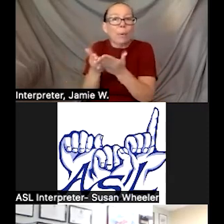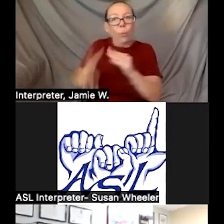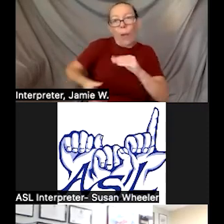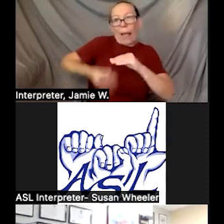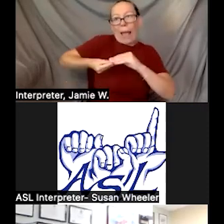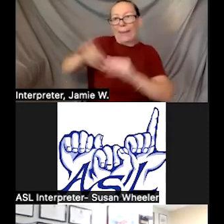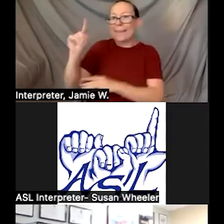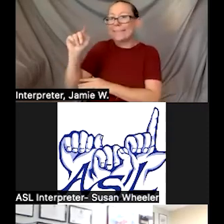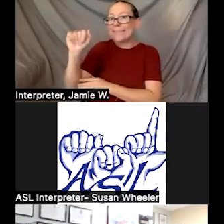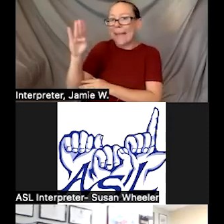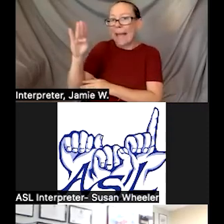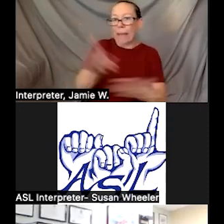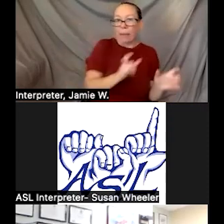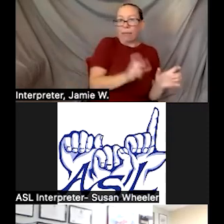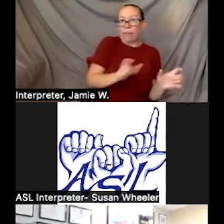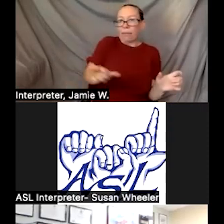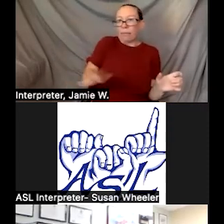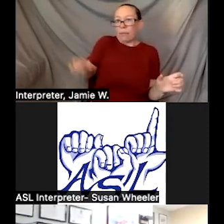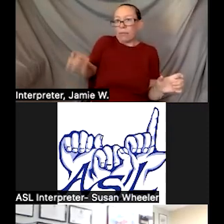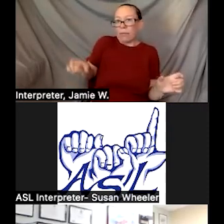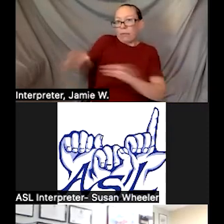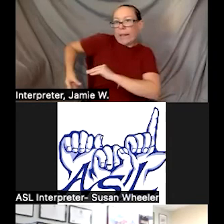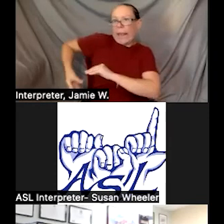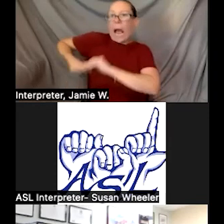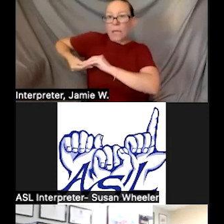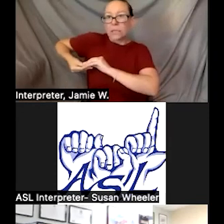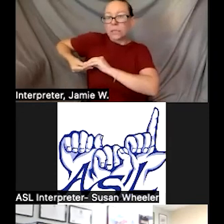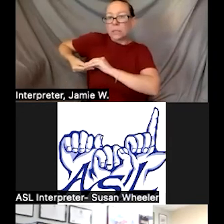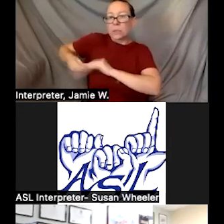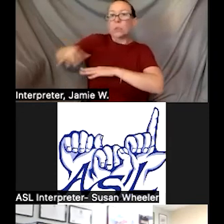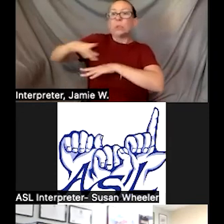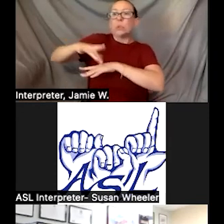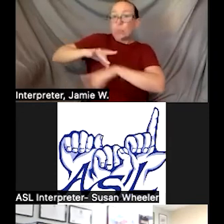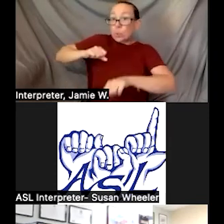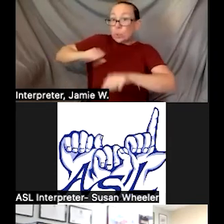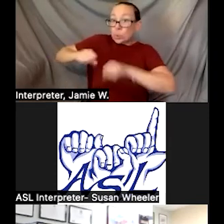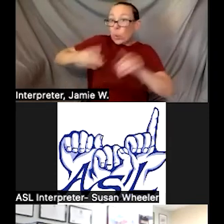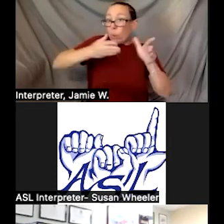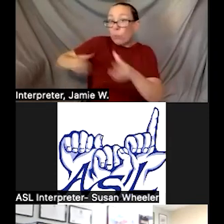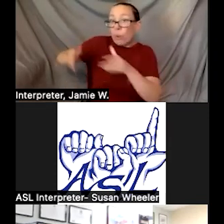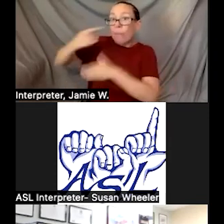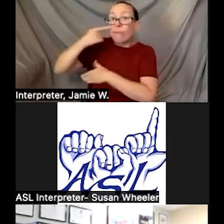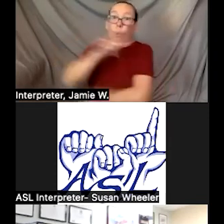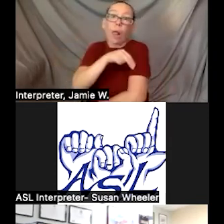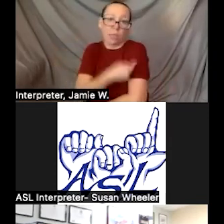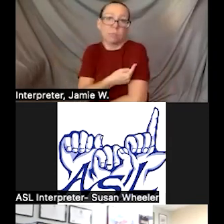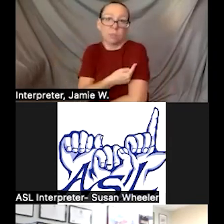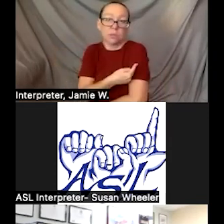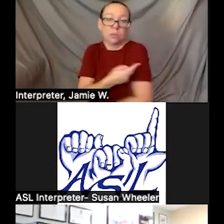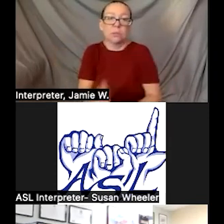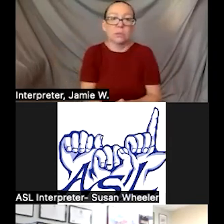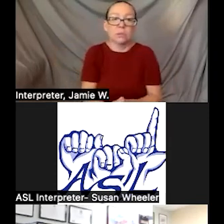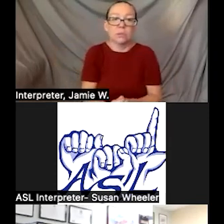for healthcare/earthquake patient preparedness. And you could put your links and everything in there. We could offer that